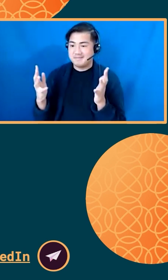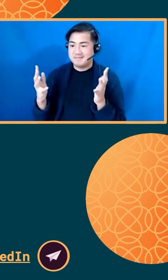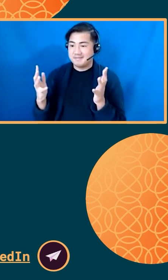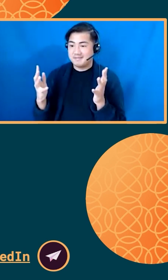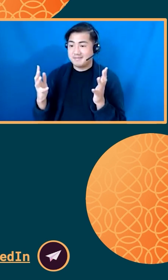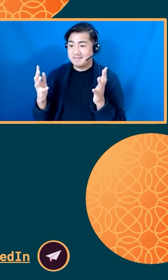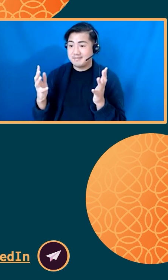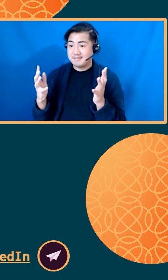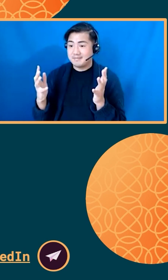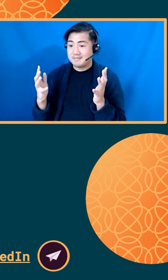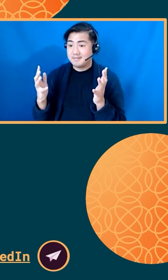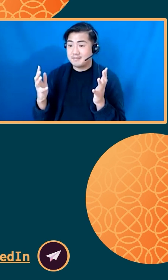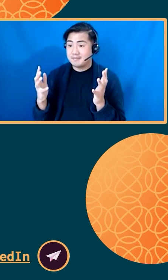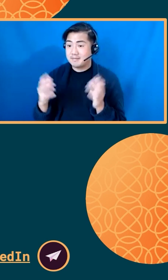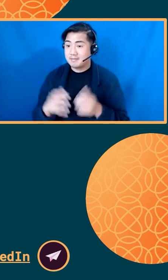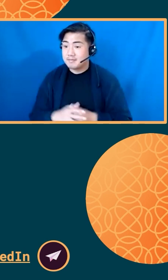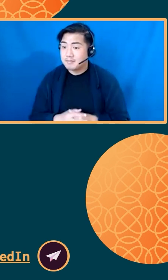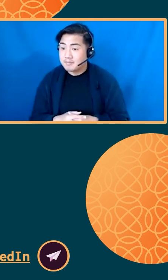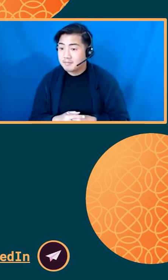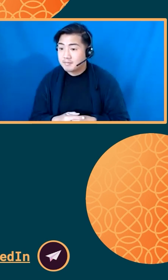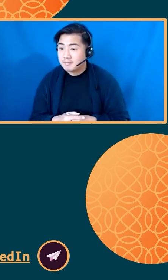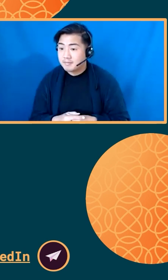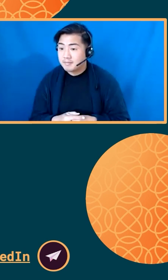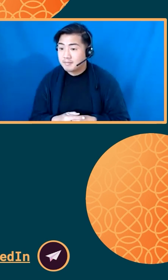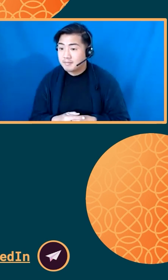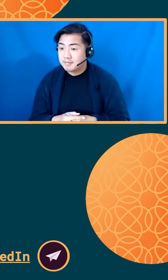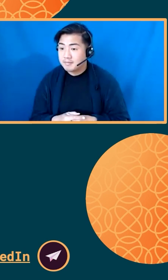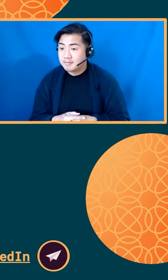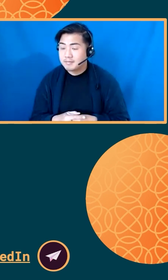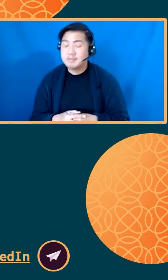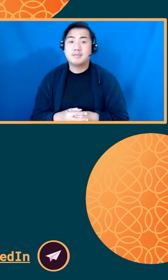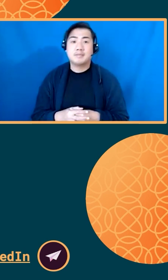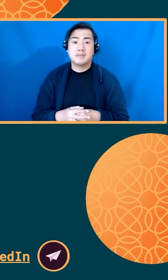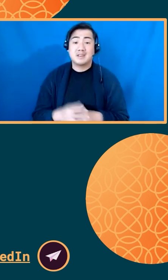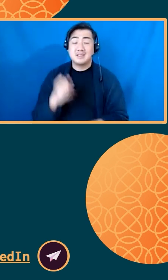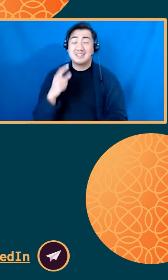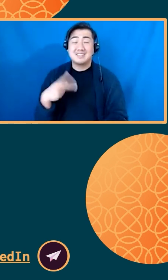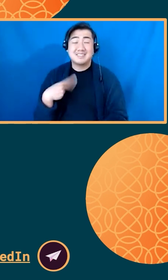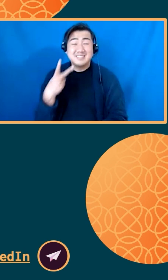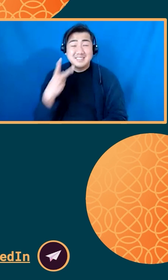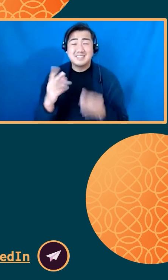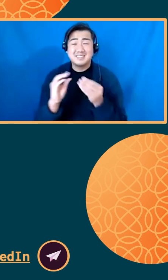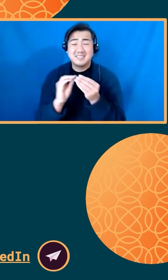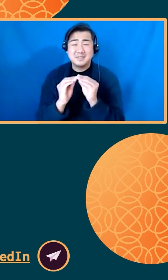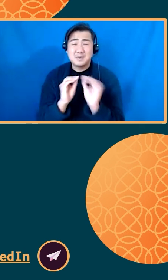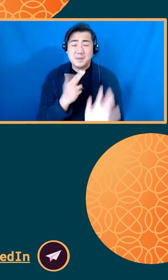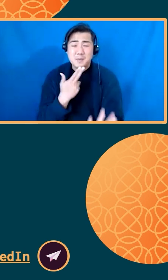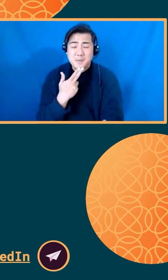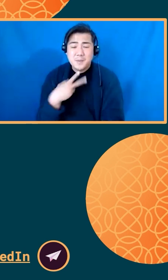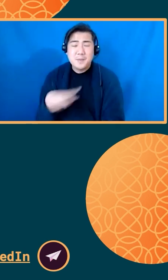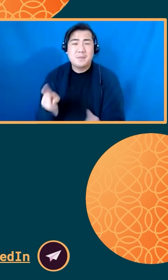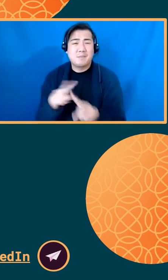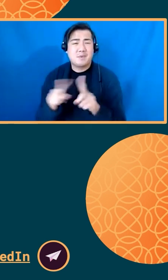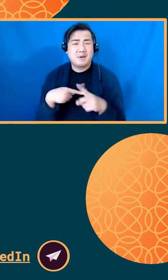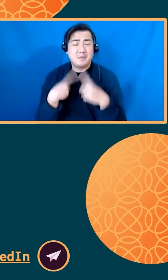her the love. Make it known. Make it known. The number's too small, but she has made it